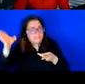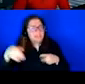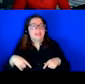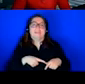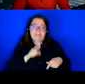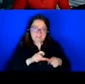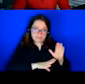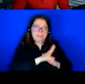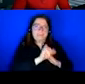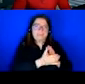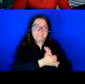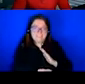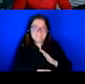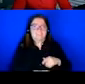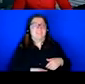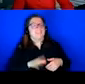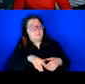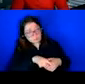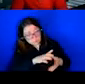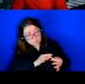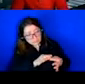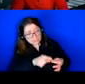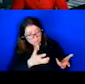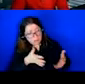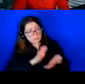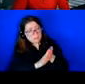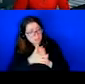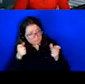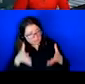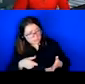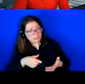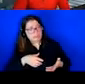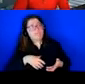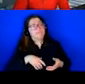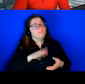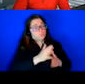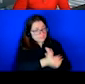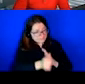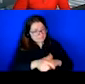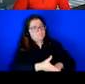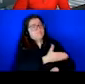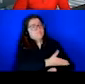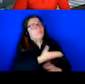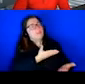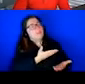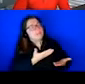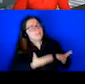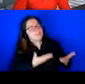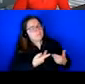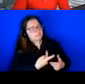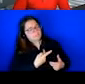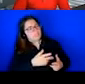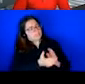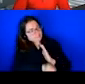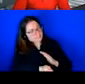like, okay, you mentioned you want this role and you want to strengthen these skills. Like maybe we should spend some time going over some skill